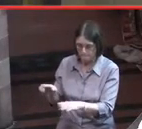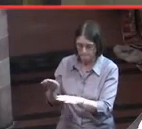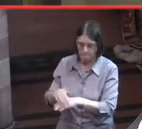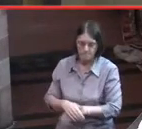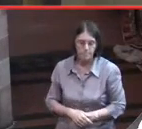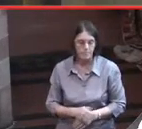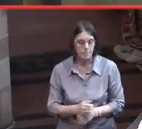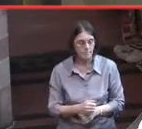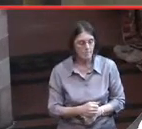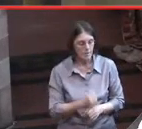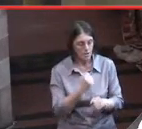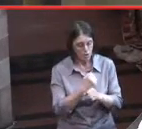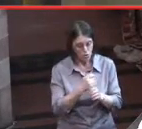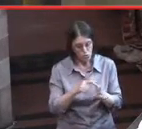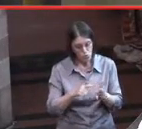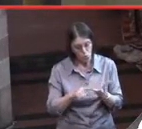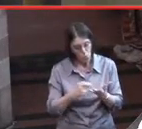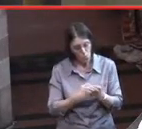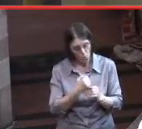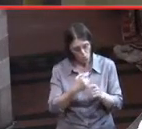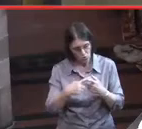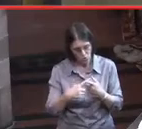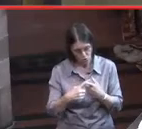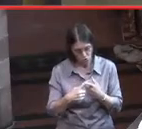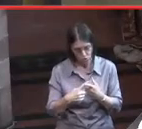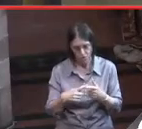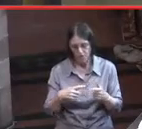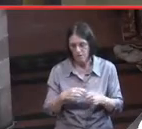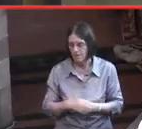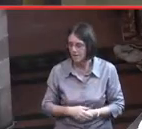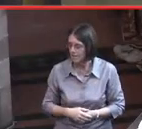George Victor Hines,